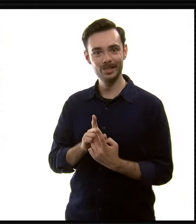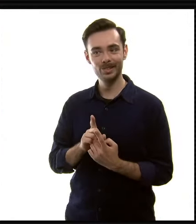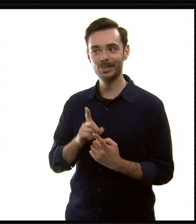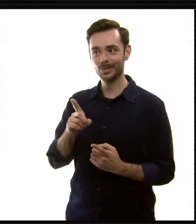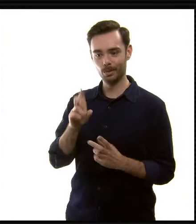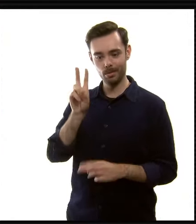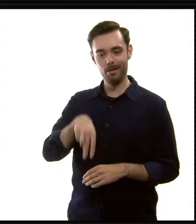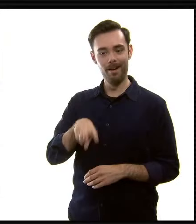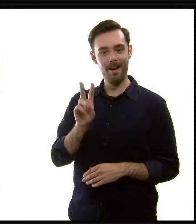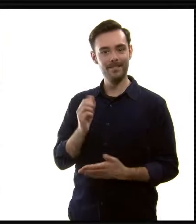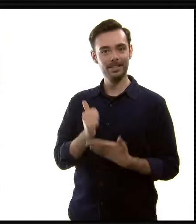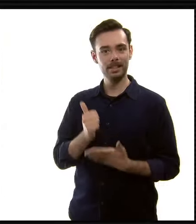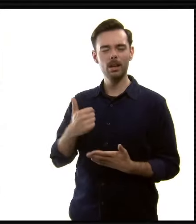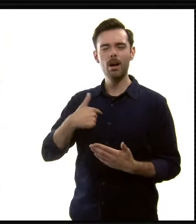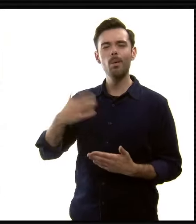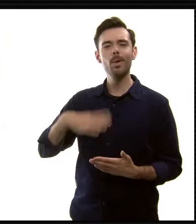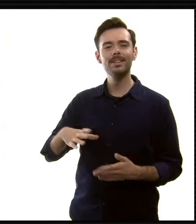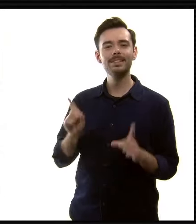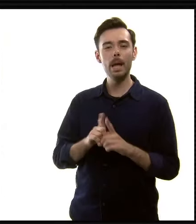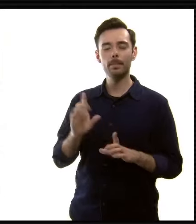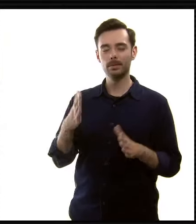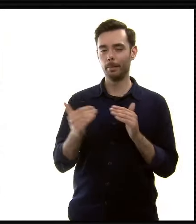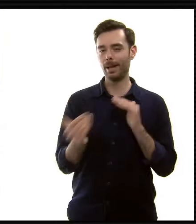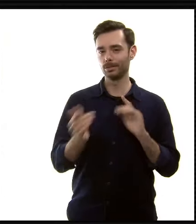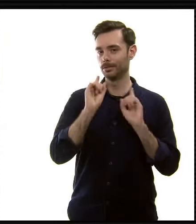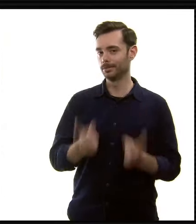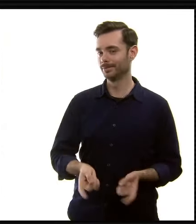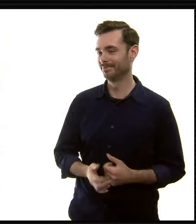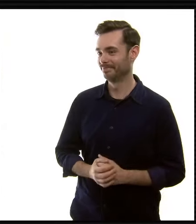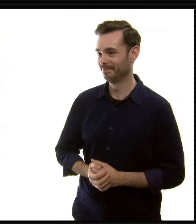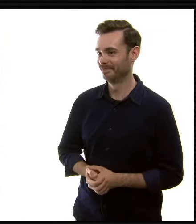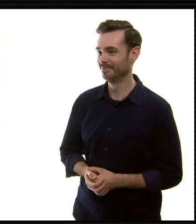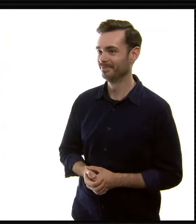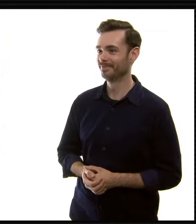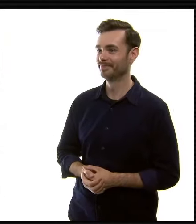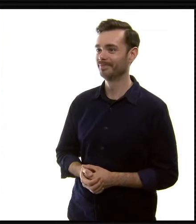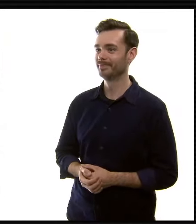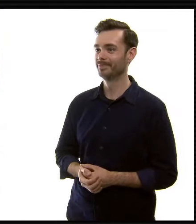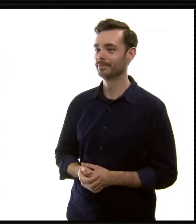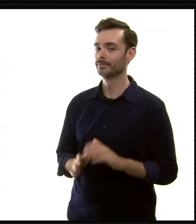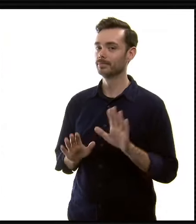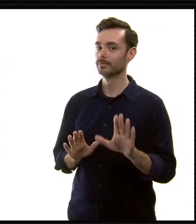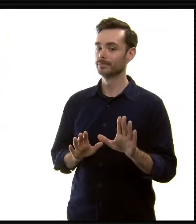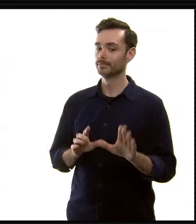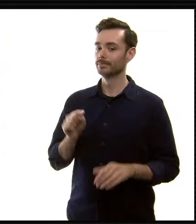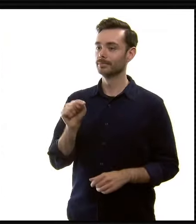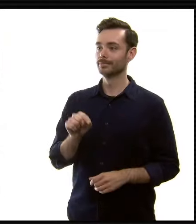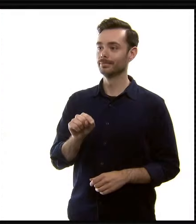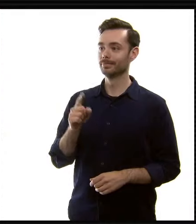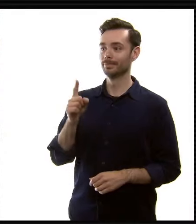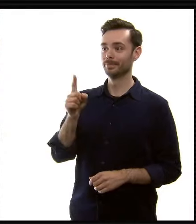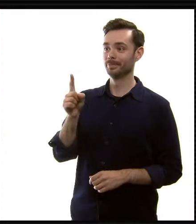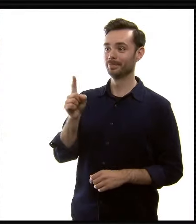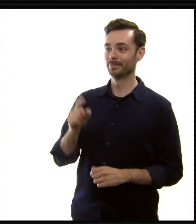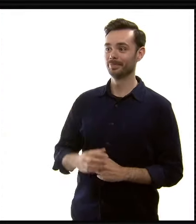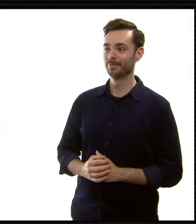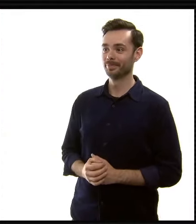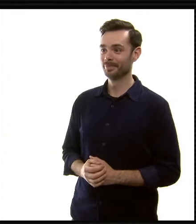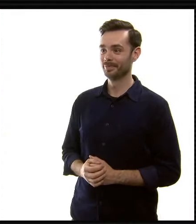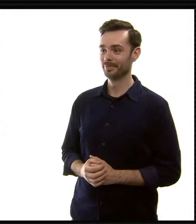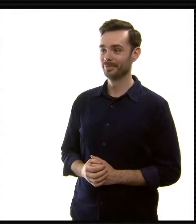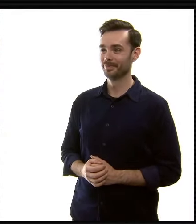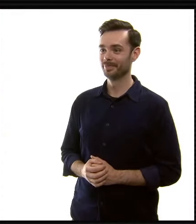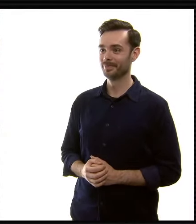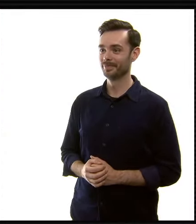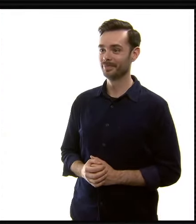but I didn't want to match. Thank you. Justin, can we address the elephant in the room, which is this obvious Lego